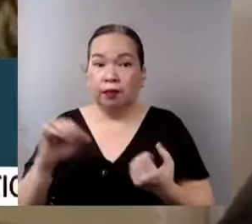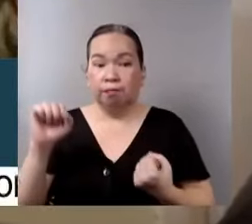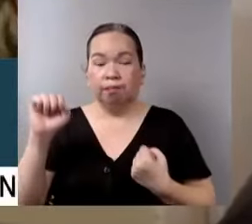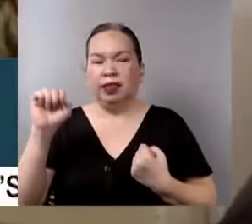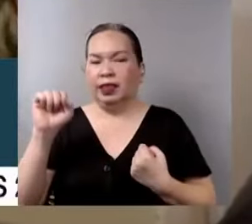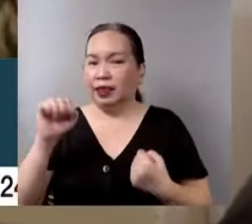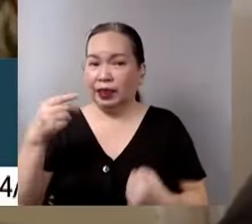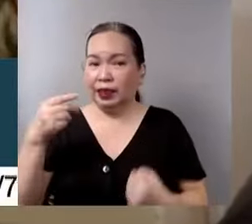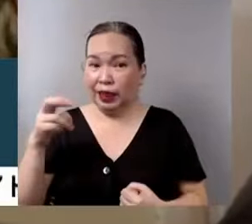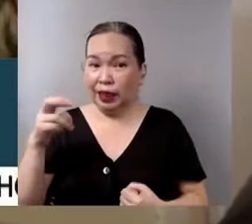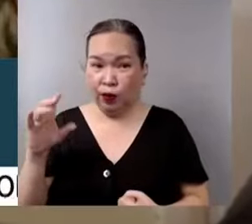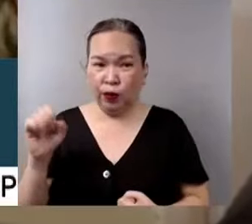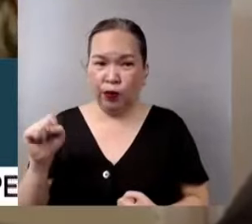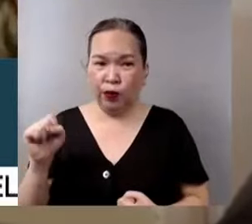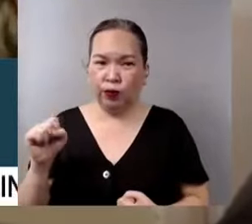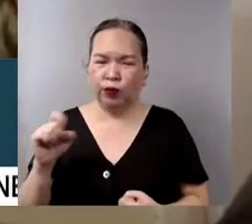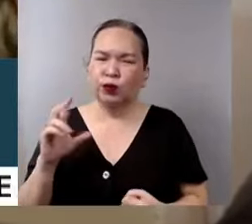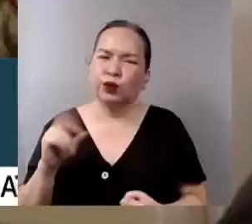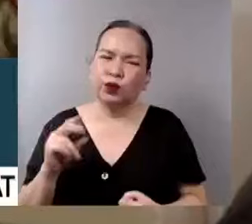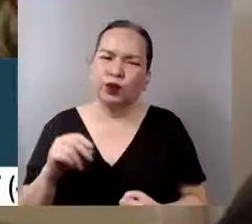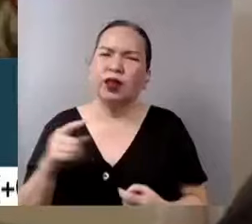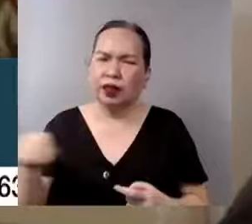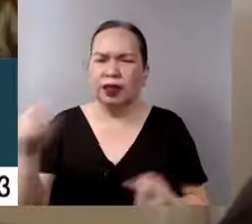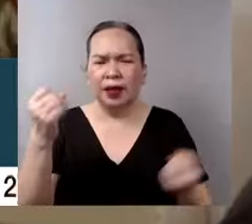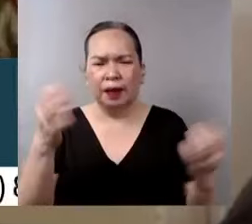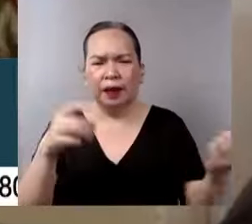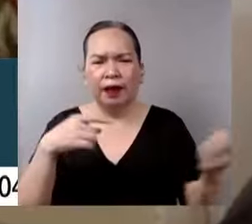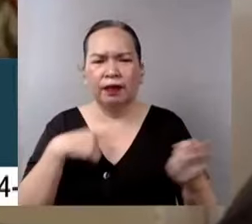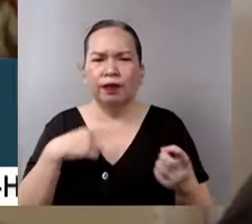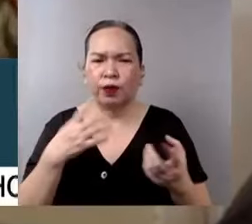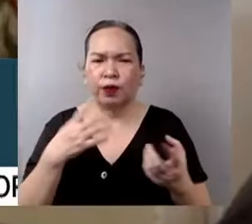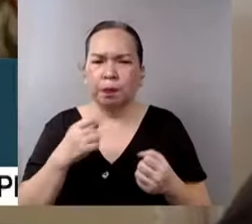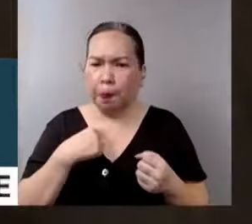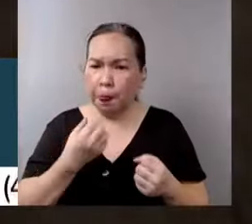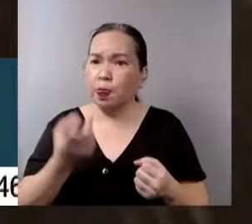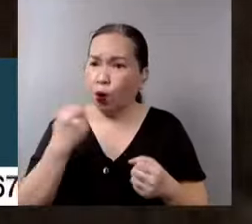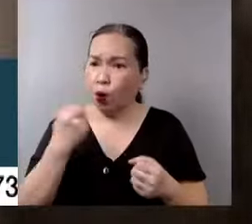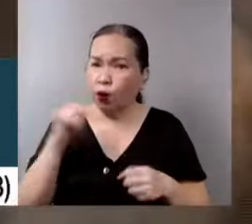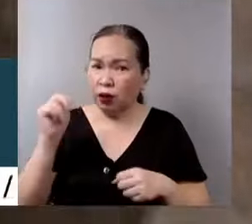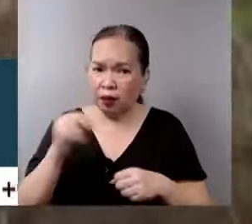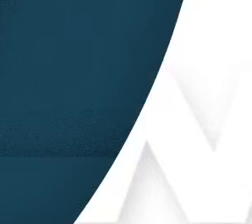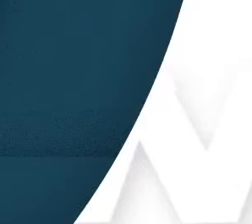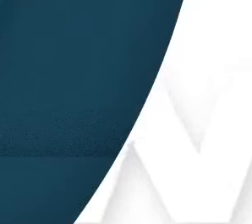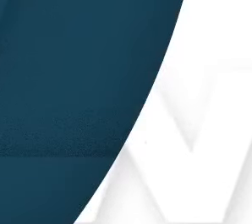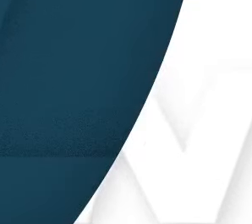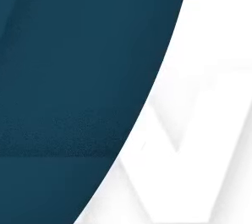there. We would like to produce most of what we need.